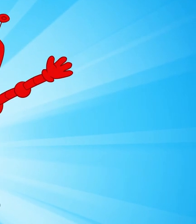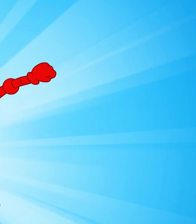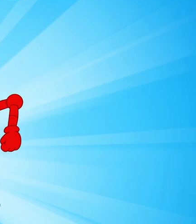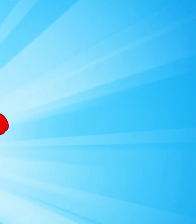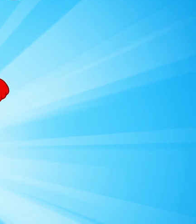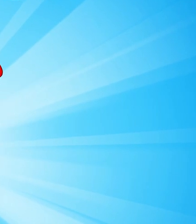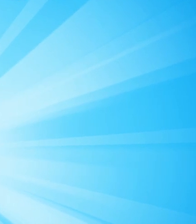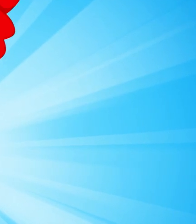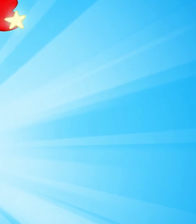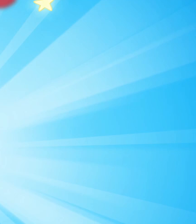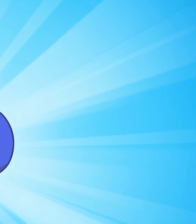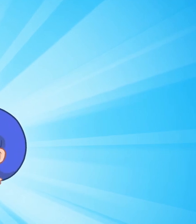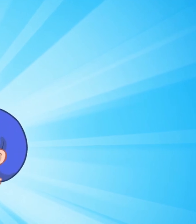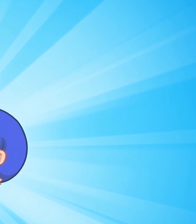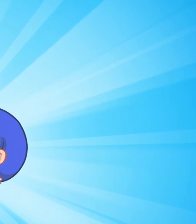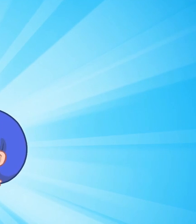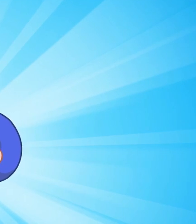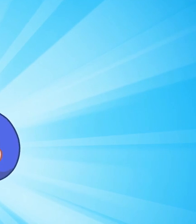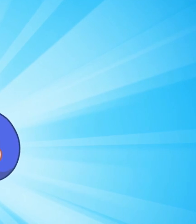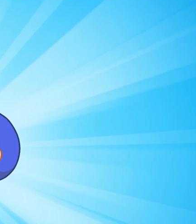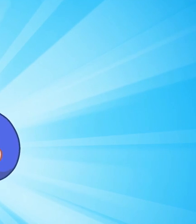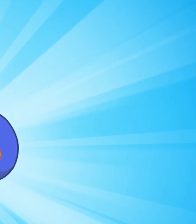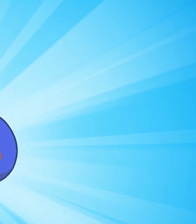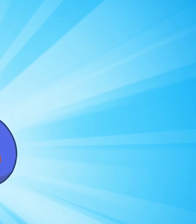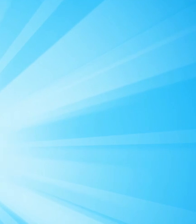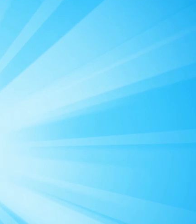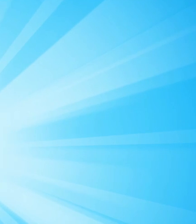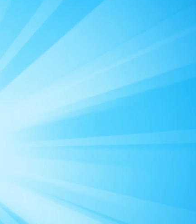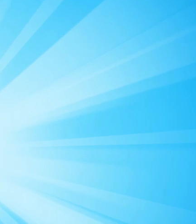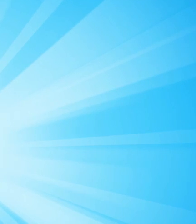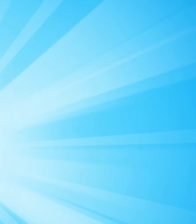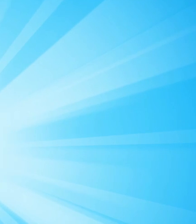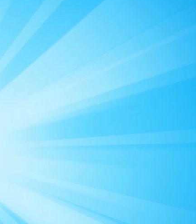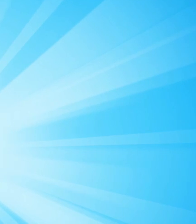Magic Pet Morphle can morph into anything I want.